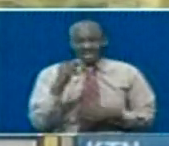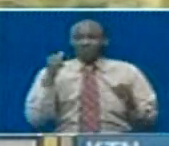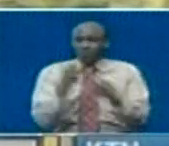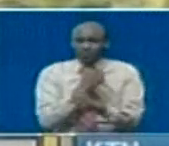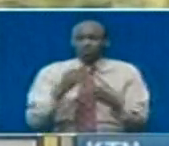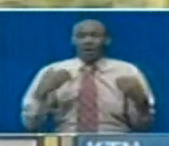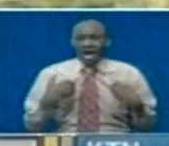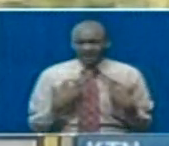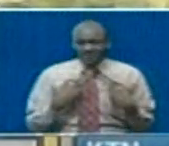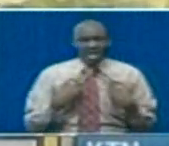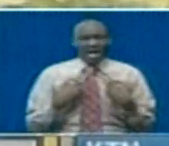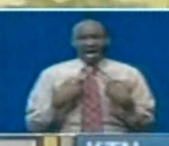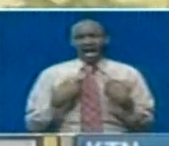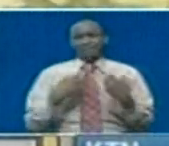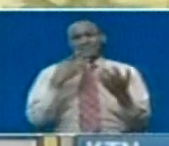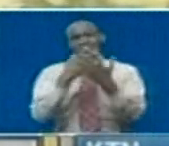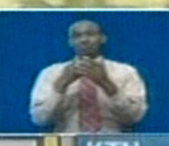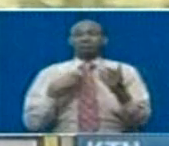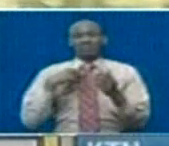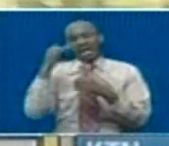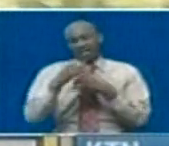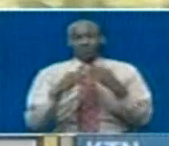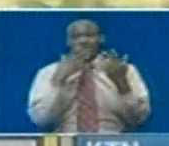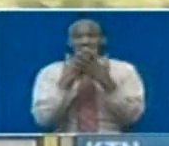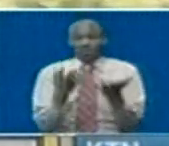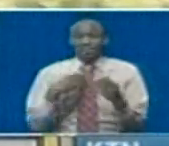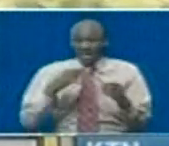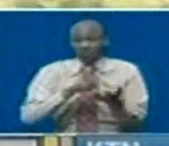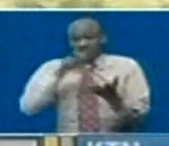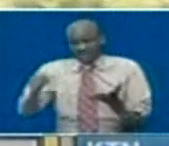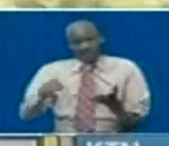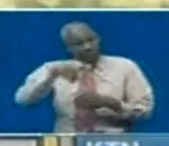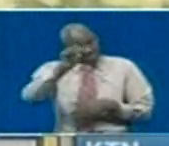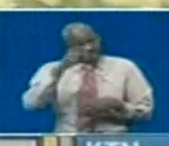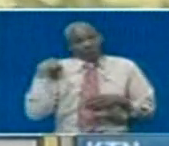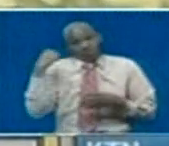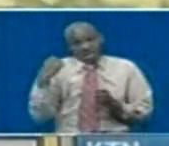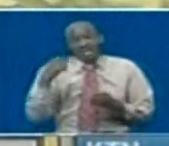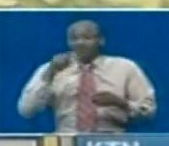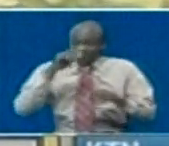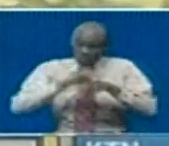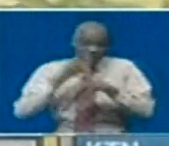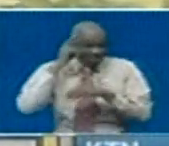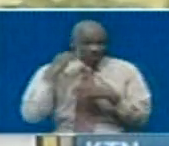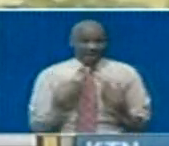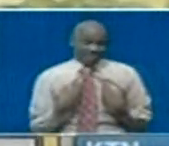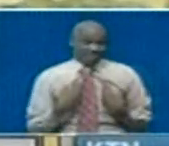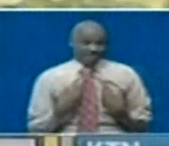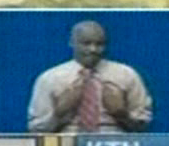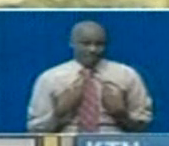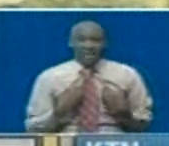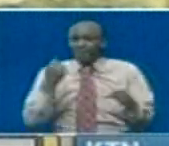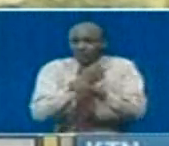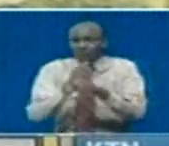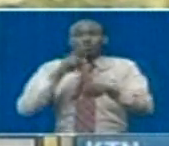have a prisoner candidate. Mr. Kamere had stepped down out of his own volition for very good reason. You cannot chain